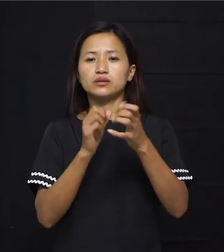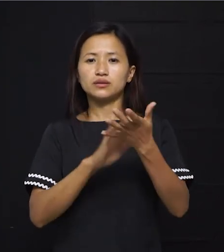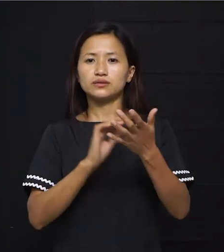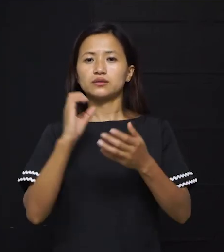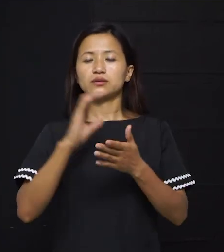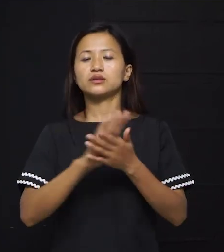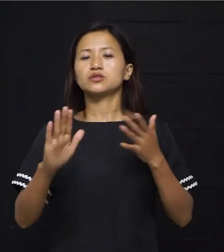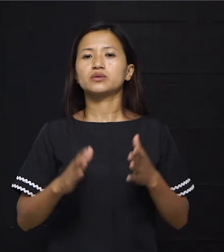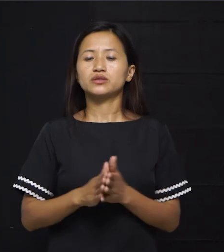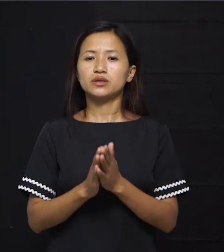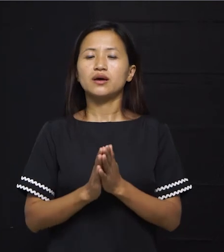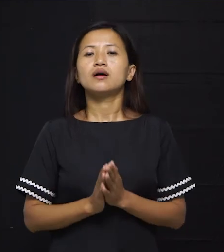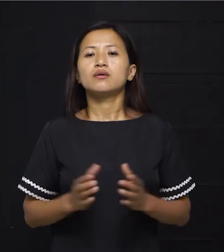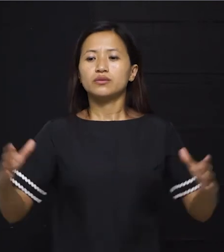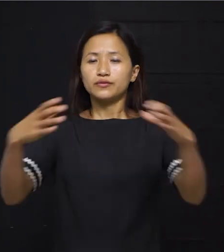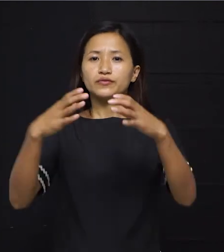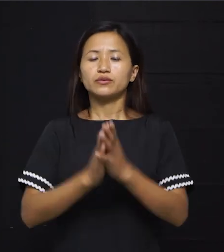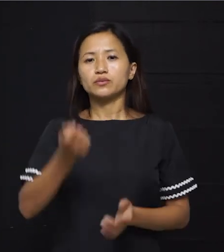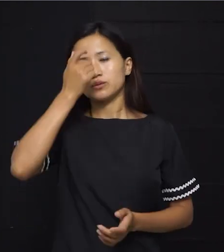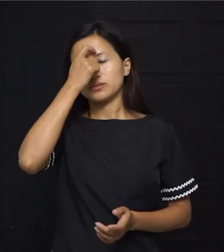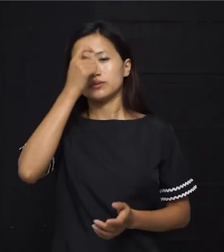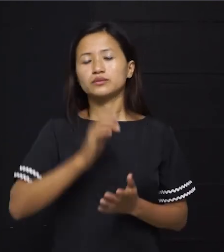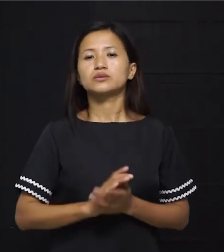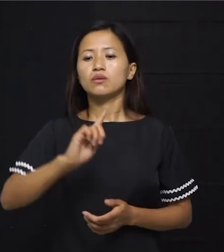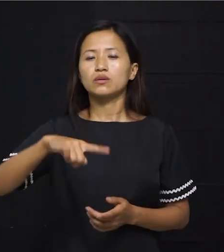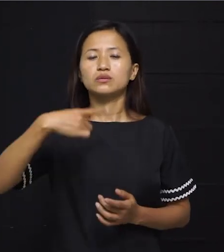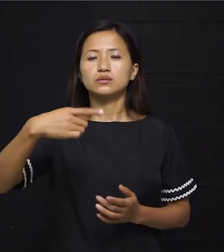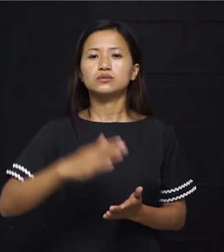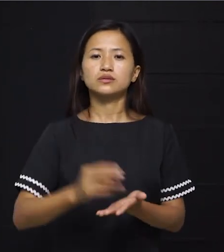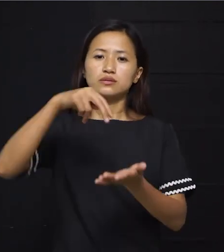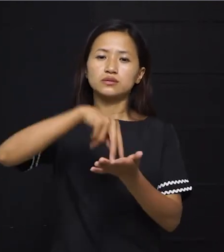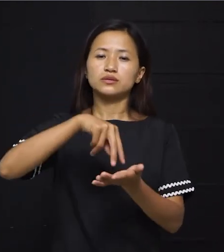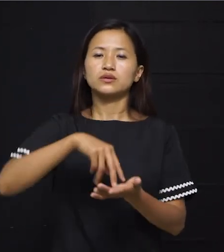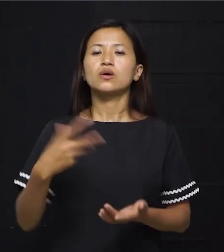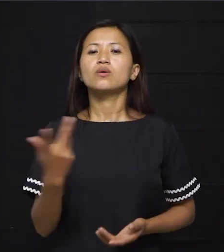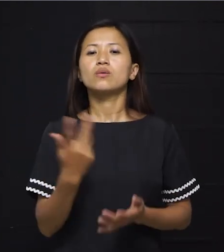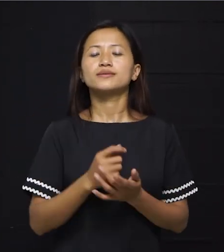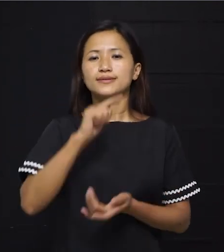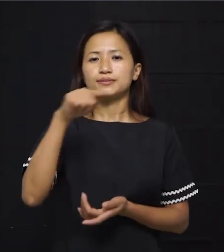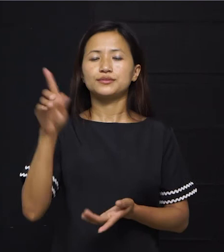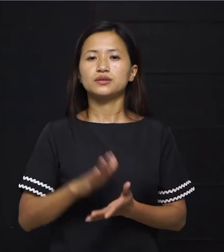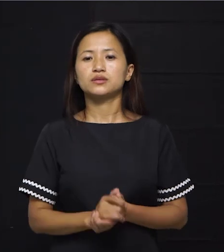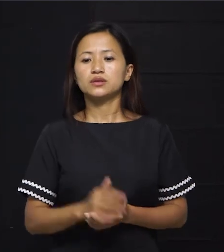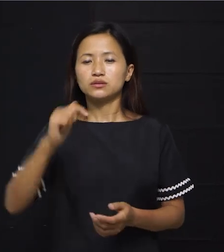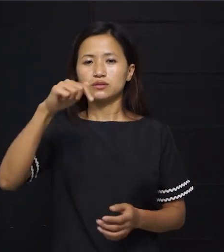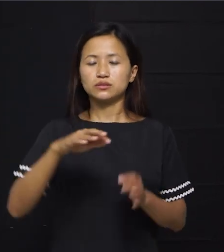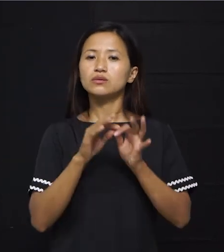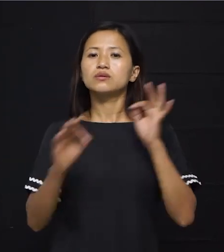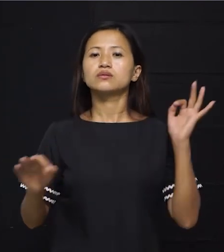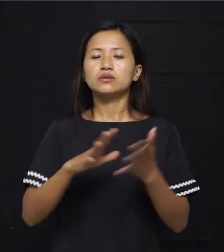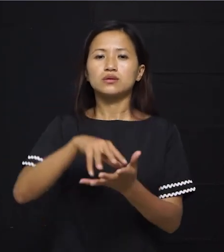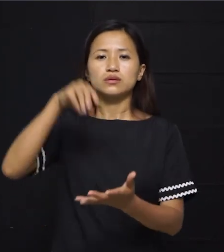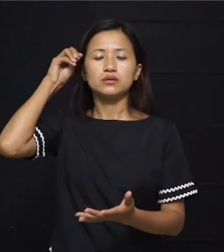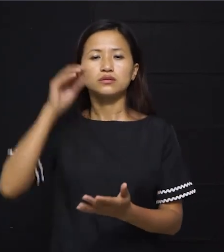see beyond the problems that he have, and he should always stand for what is right. And from this story, we